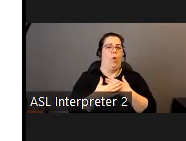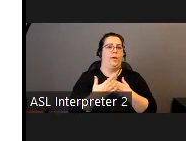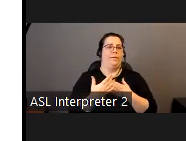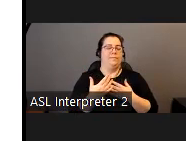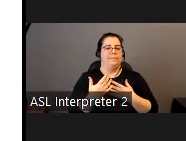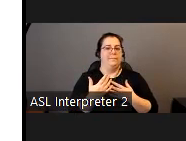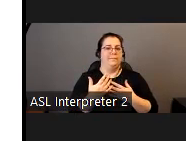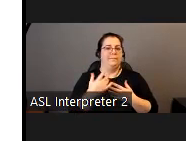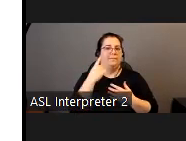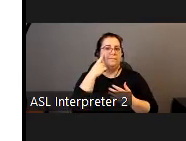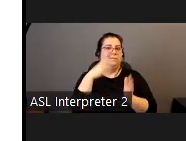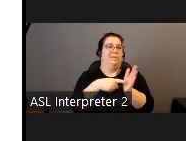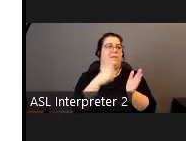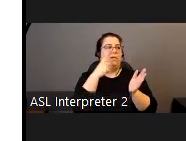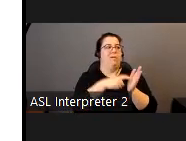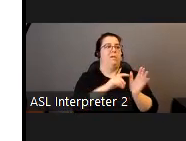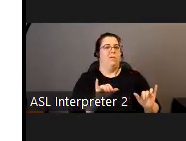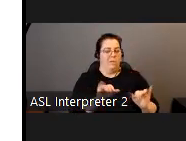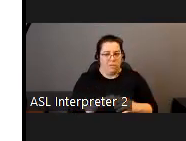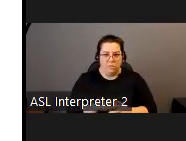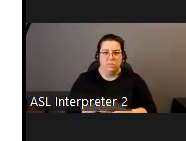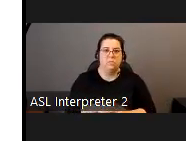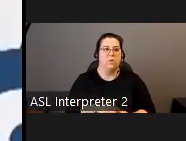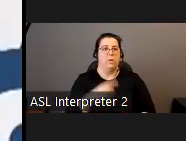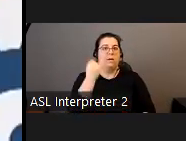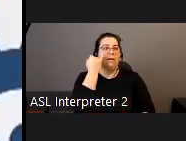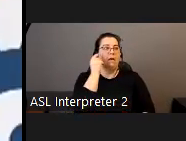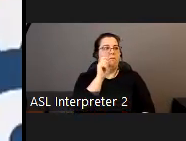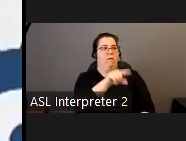what's happening, and where to find help in the community.